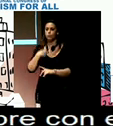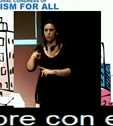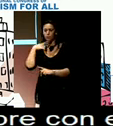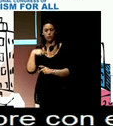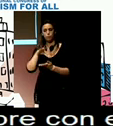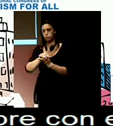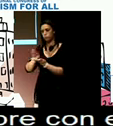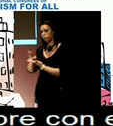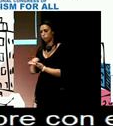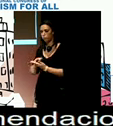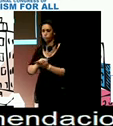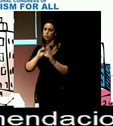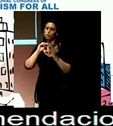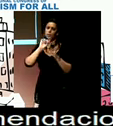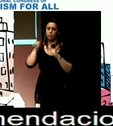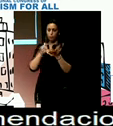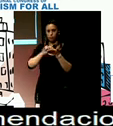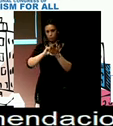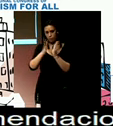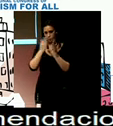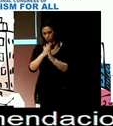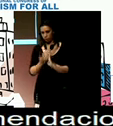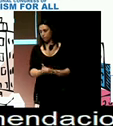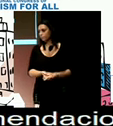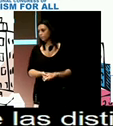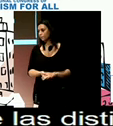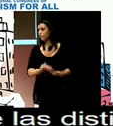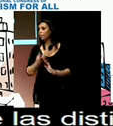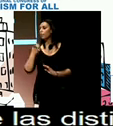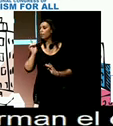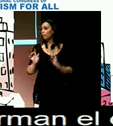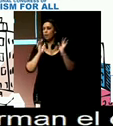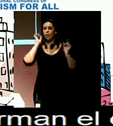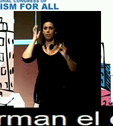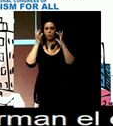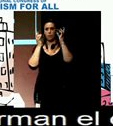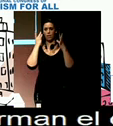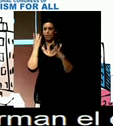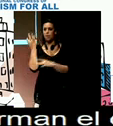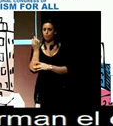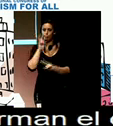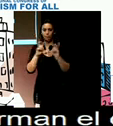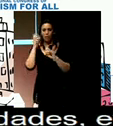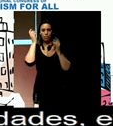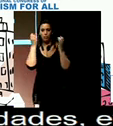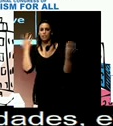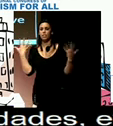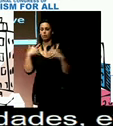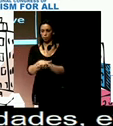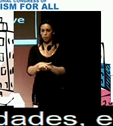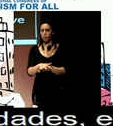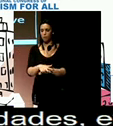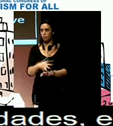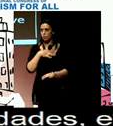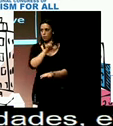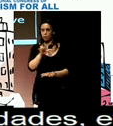by associations of disabled people. We have carried out other different activities, inclusive activities,